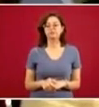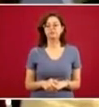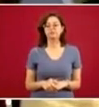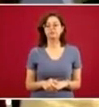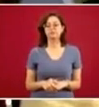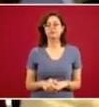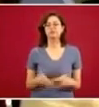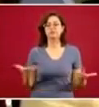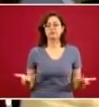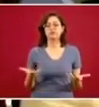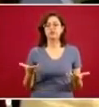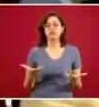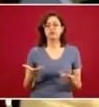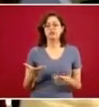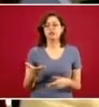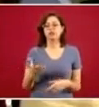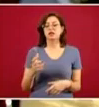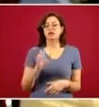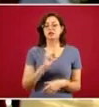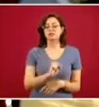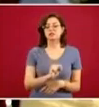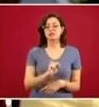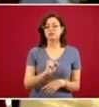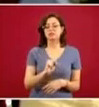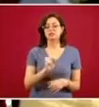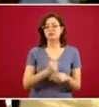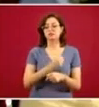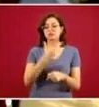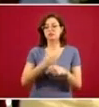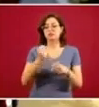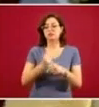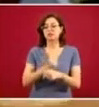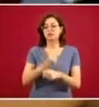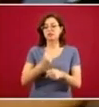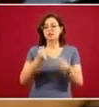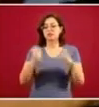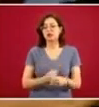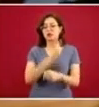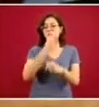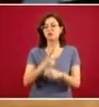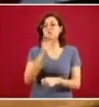what procedures must we follow